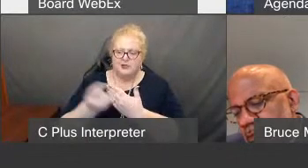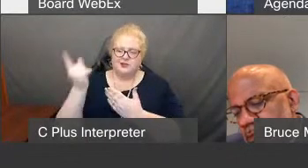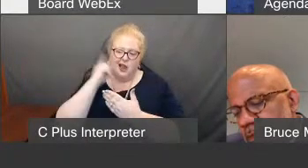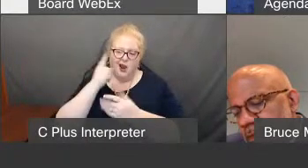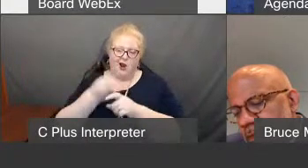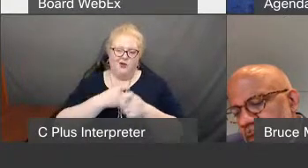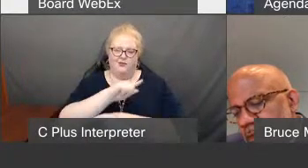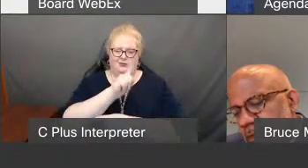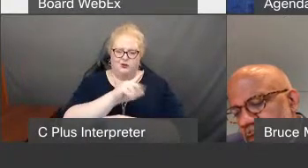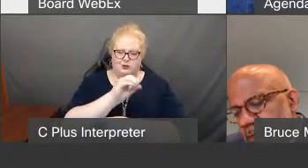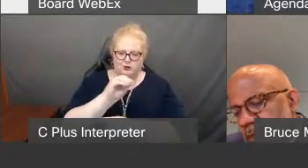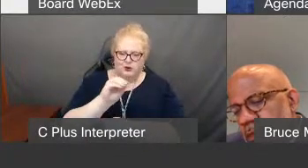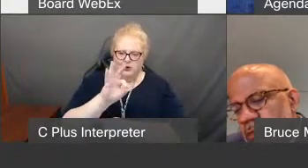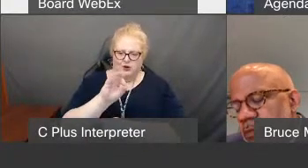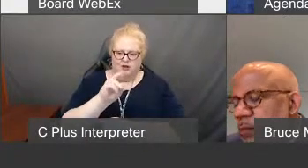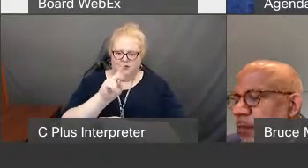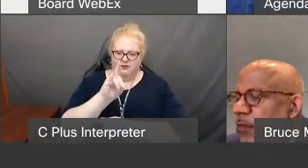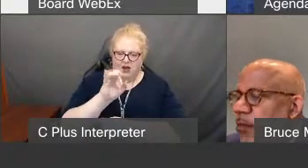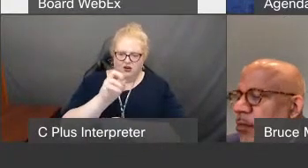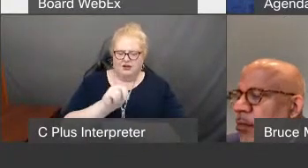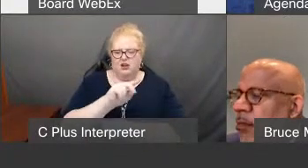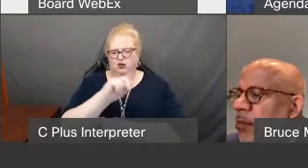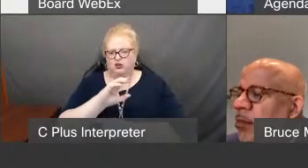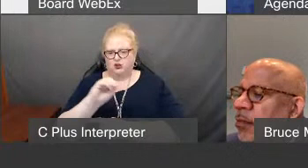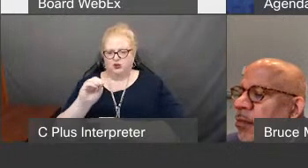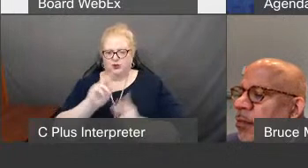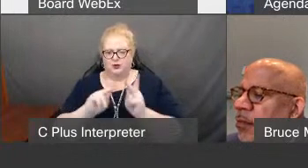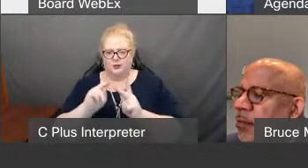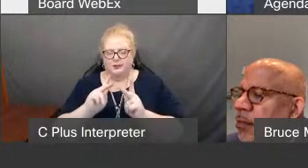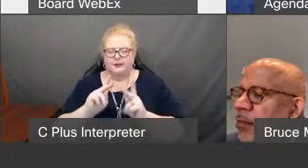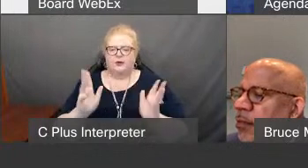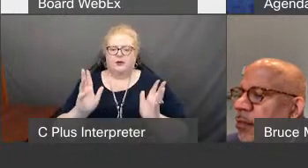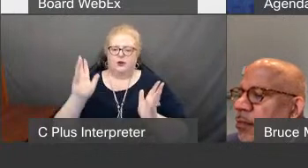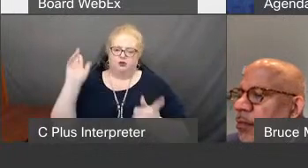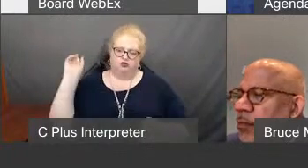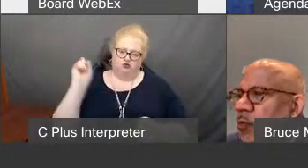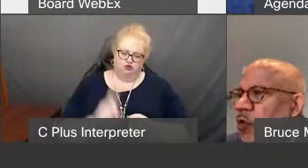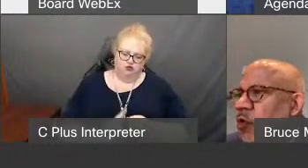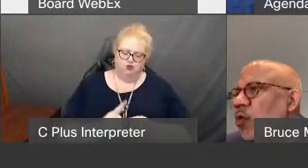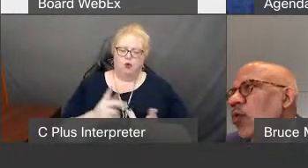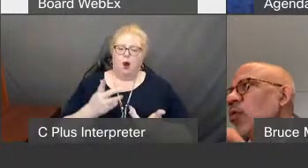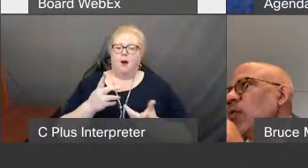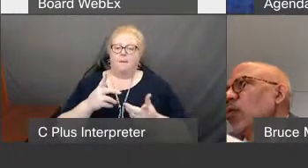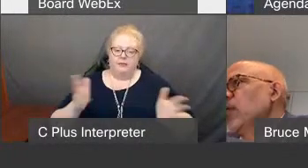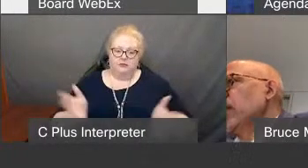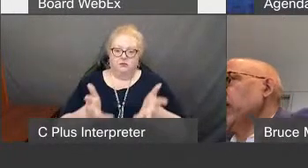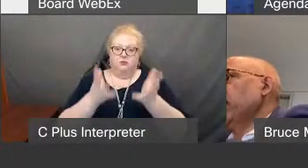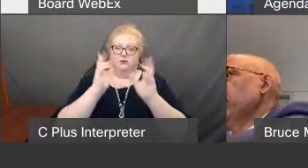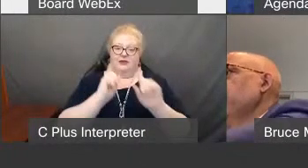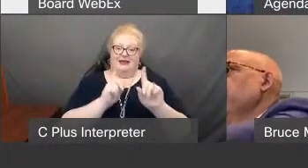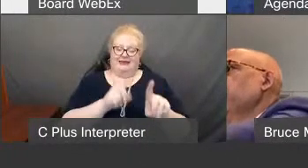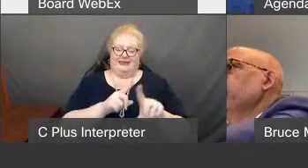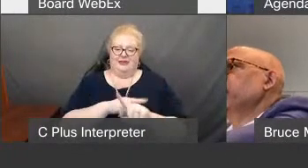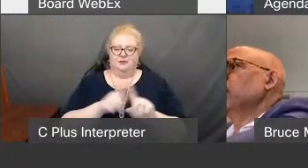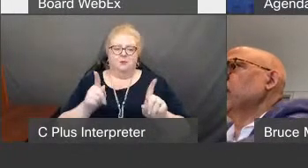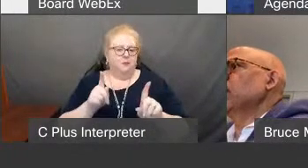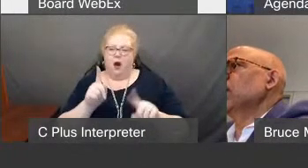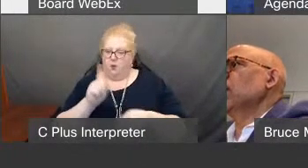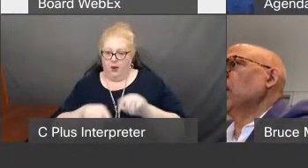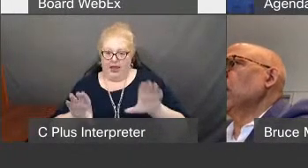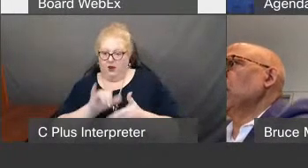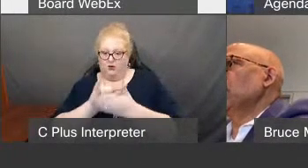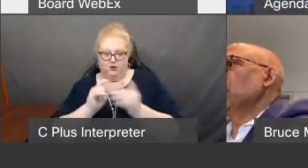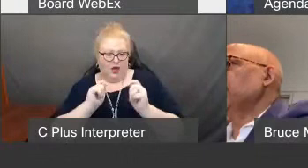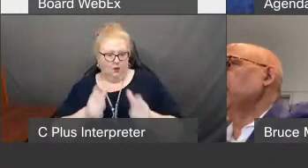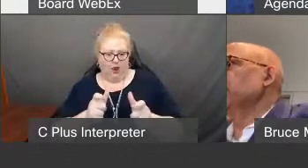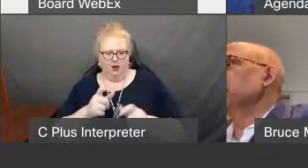the zoo folks, those drive attendance at the zoo. The fact that we wouldn't be able to implement those immediately raises a concern if we even need them as capital projects.